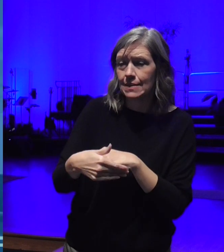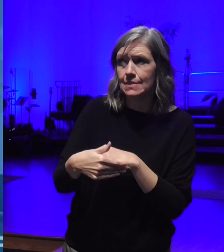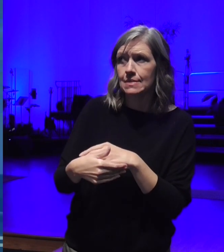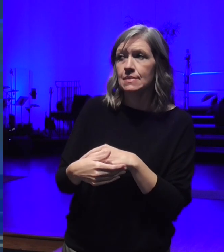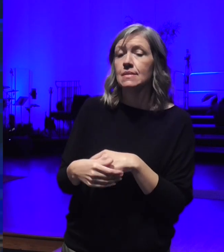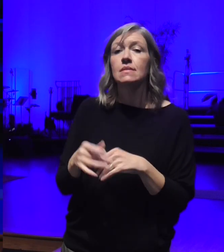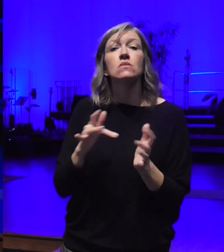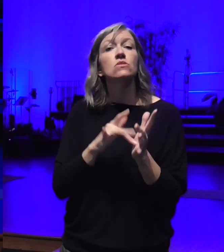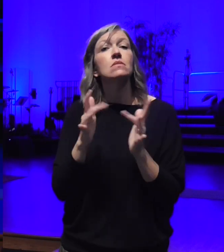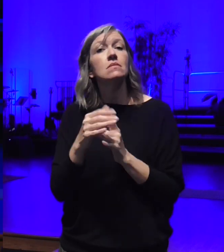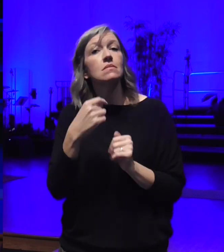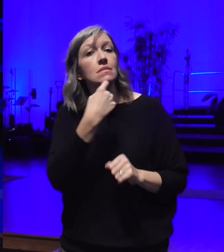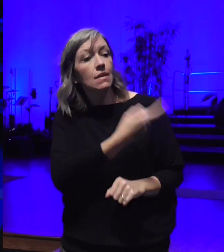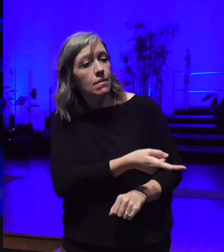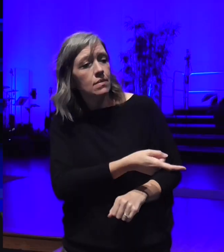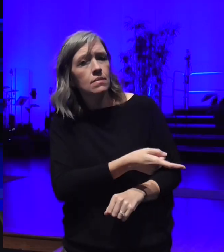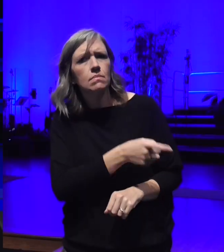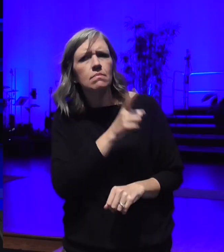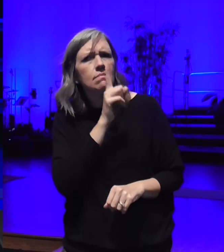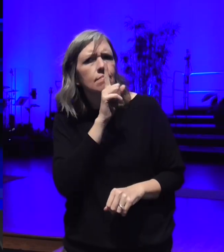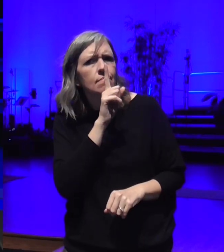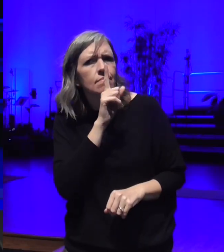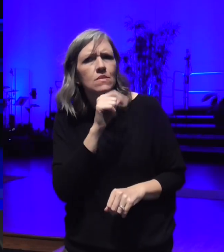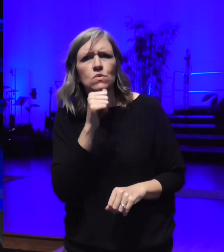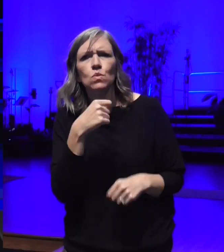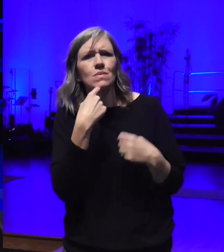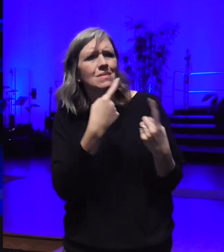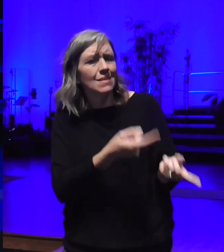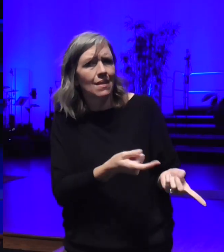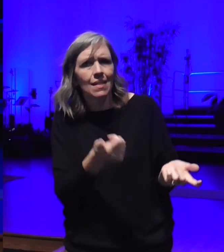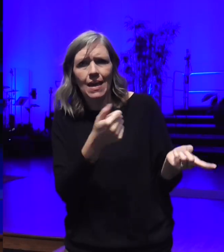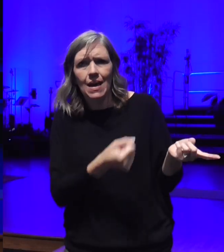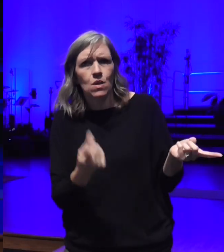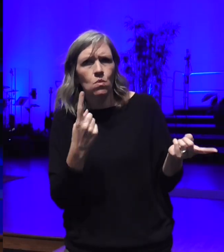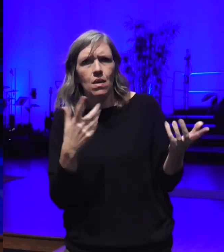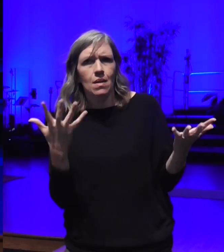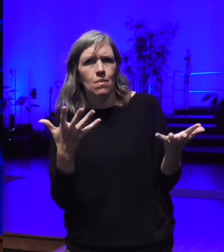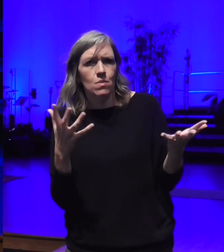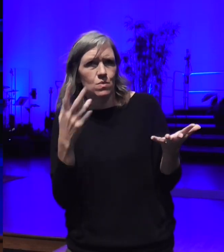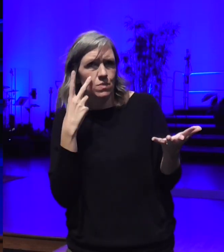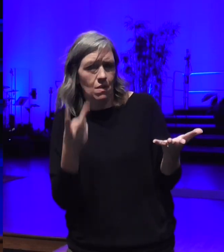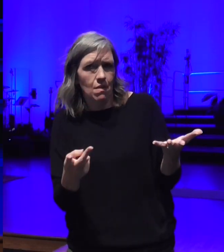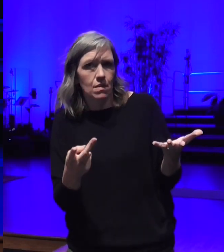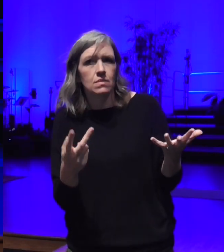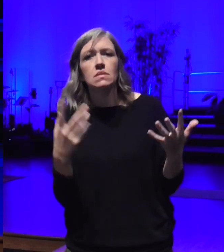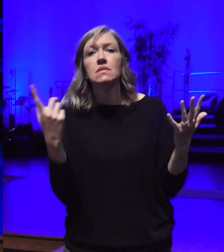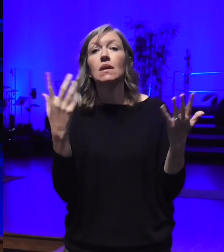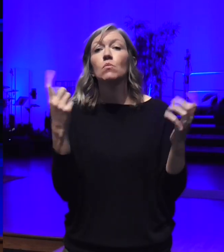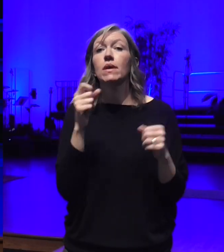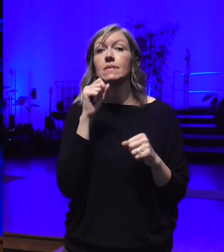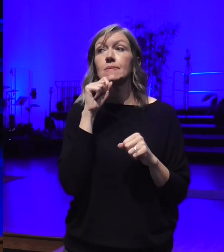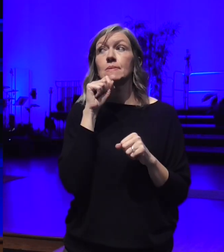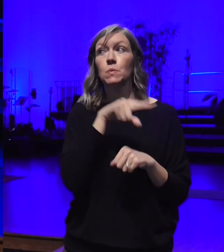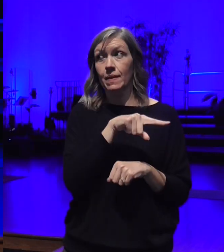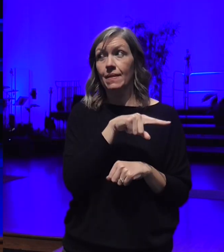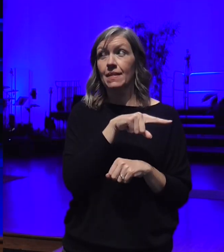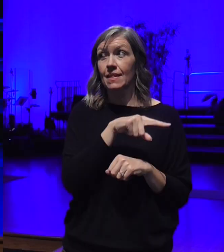And Jesus says to them, "Do not tell anyone of what you've seen here today." So obviously someone squealed.